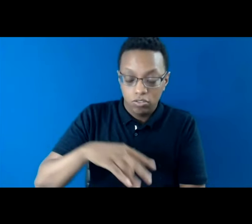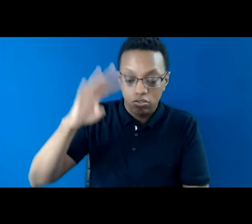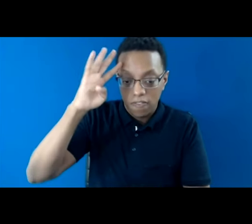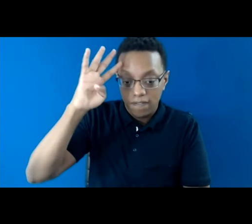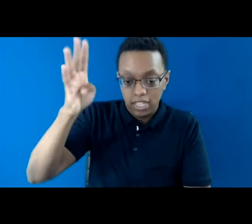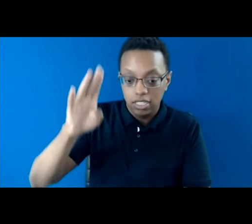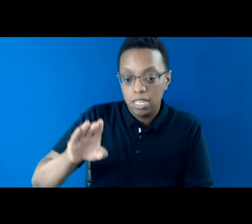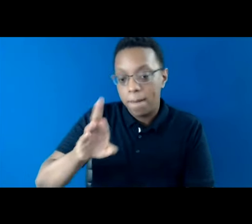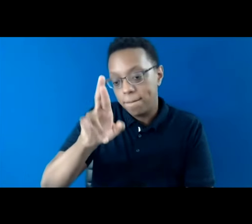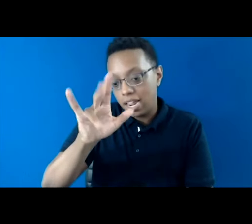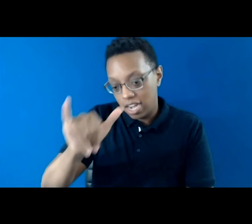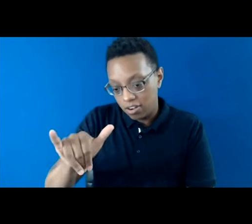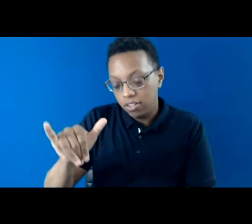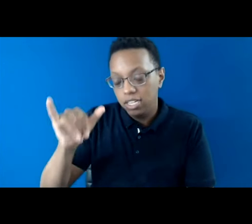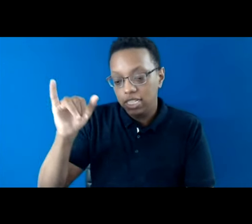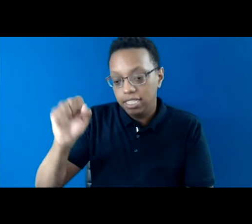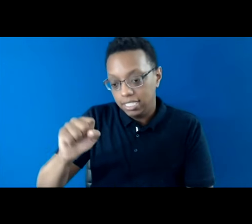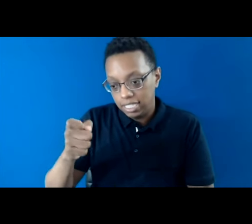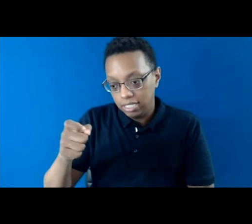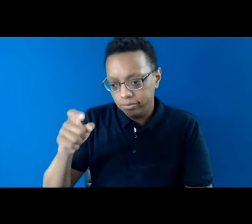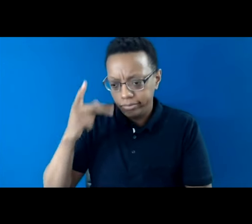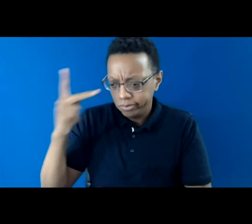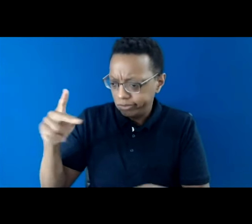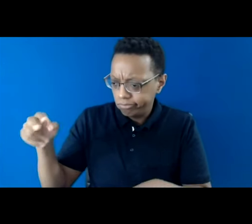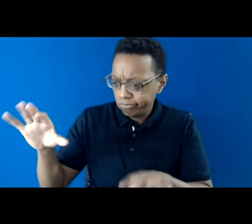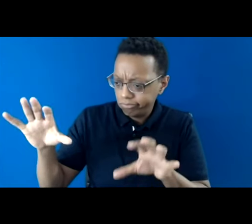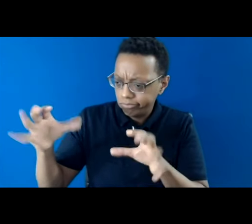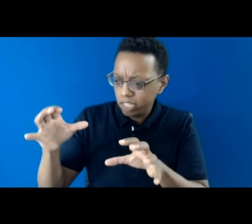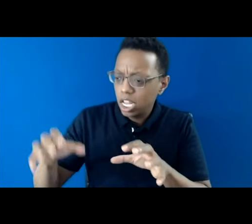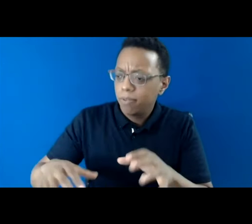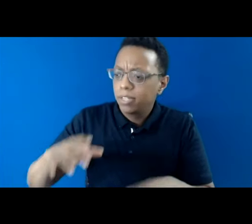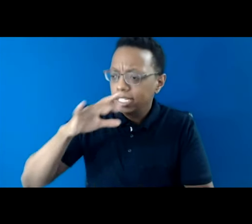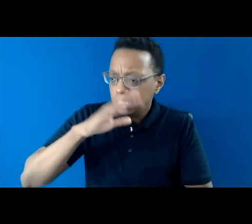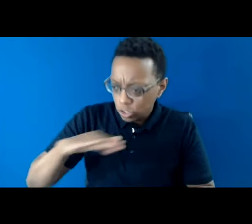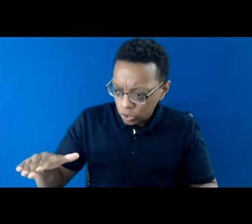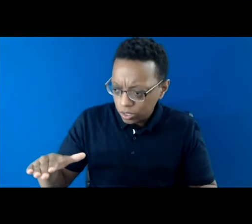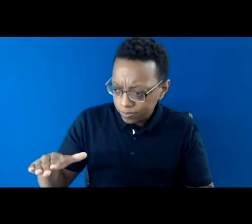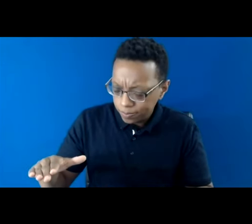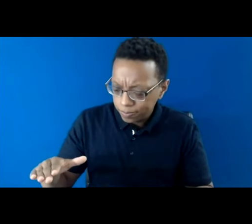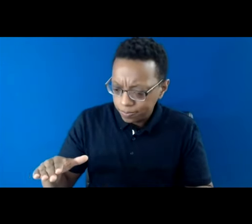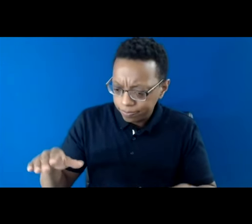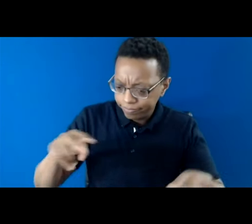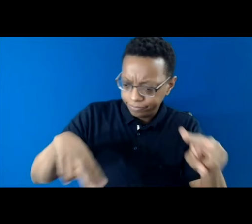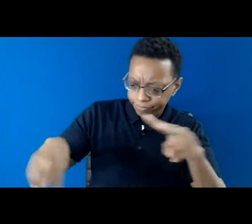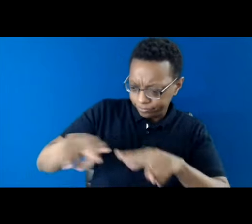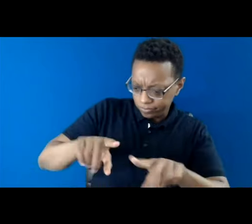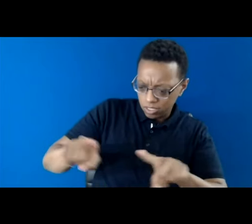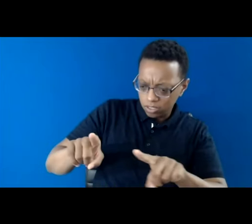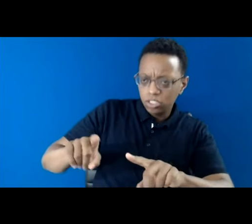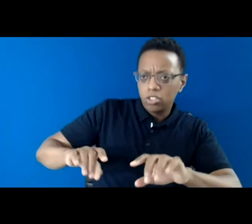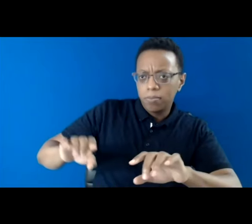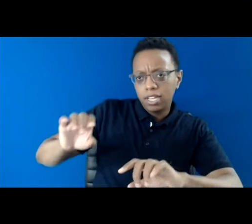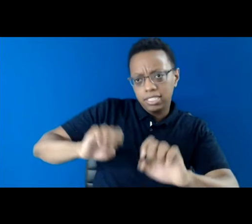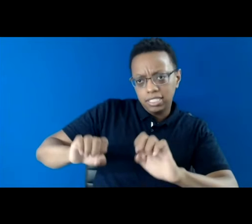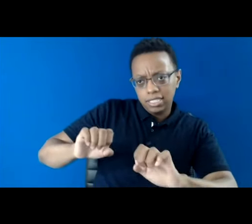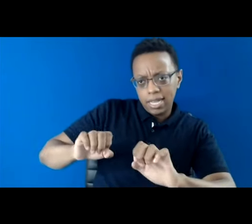at a lot of children and a lot of did so by examining a bunch of different